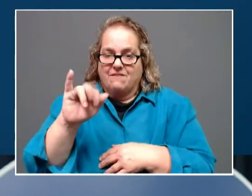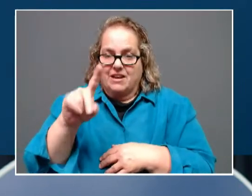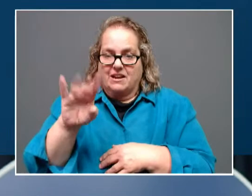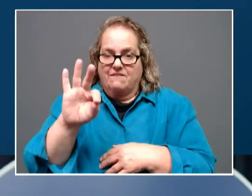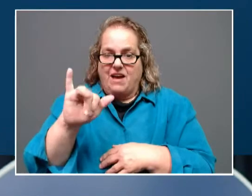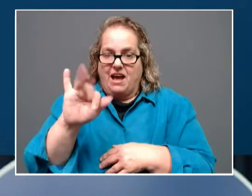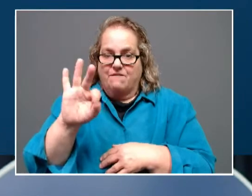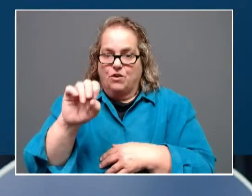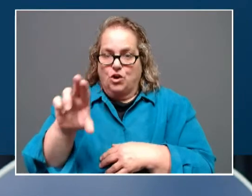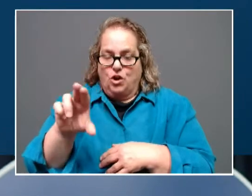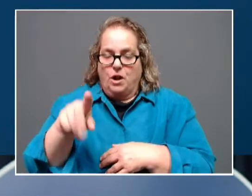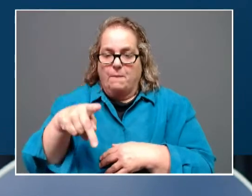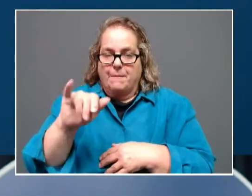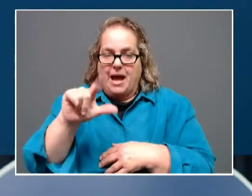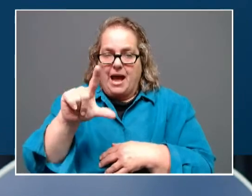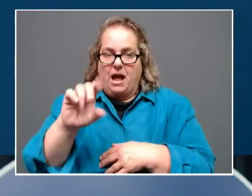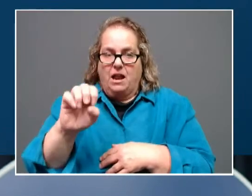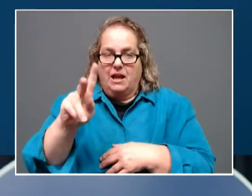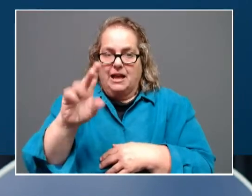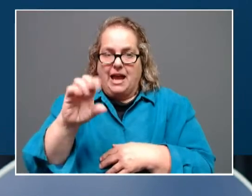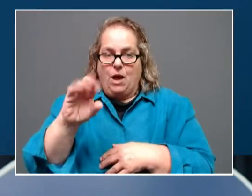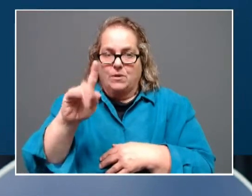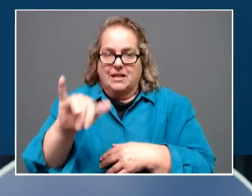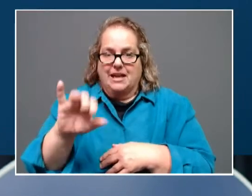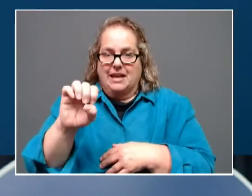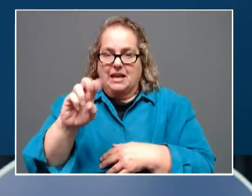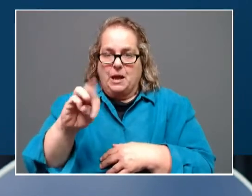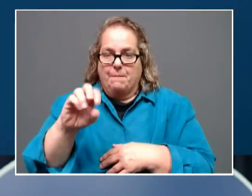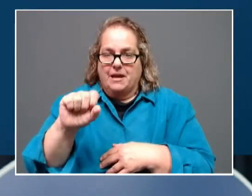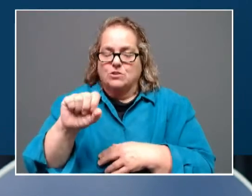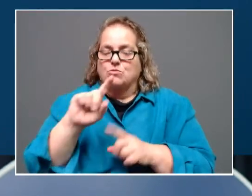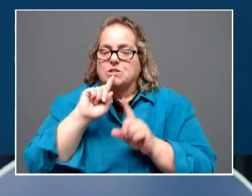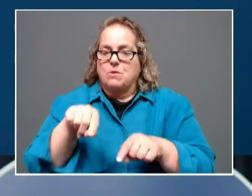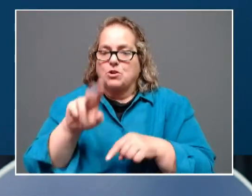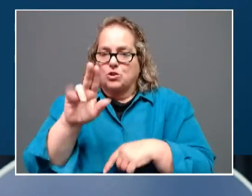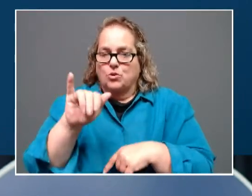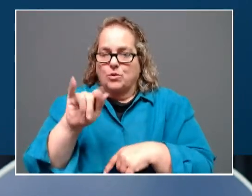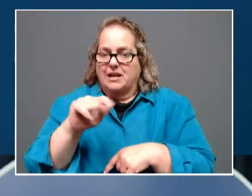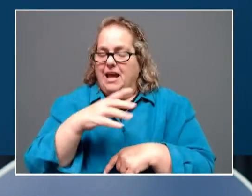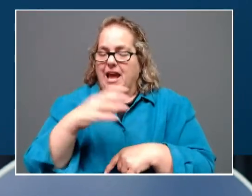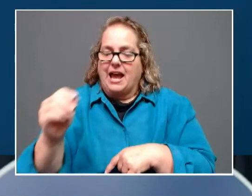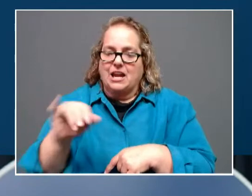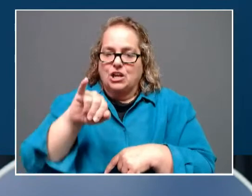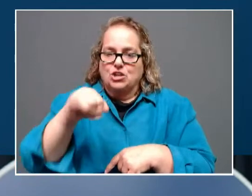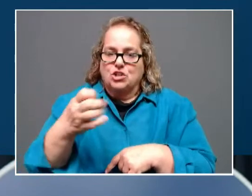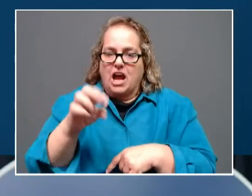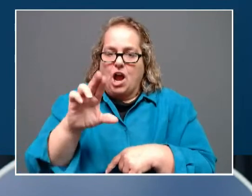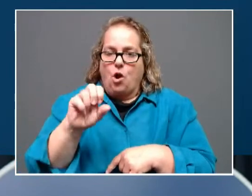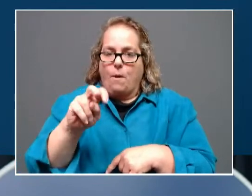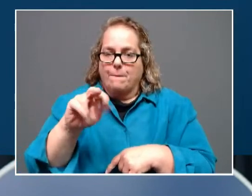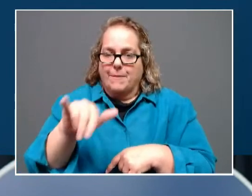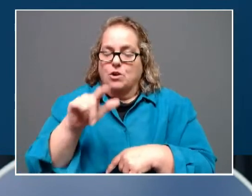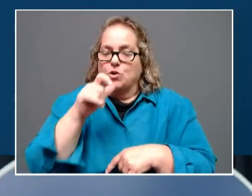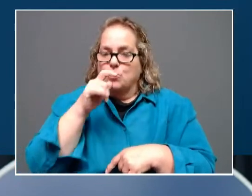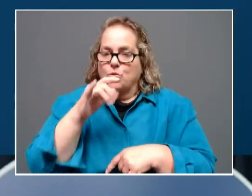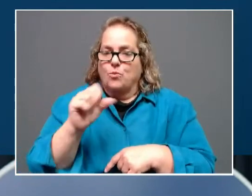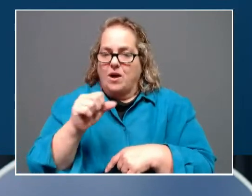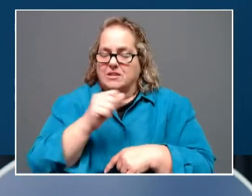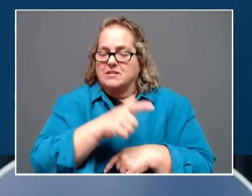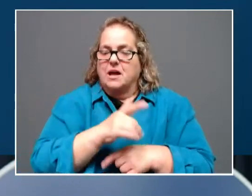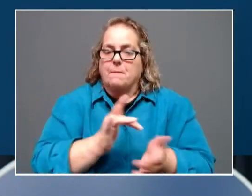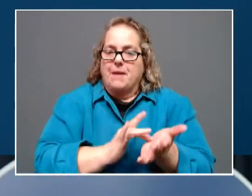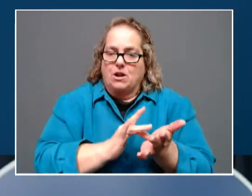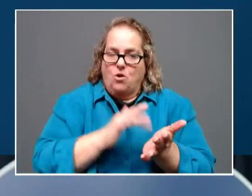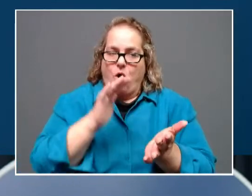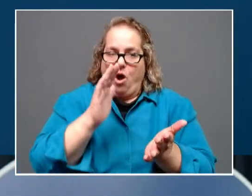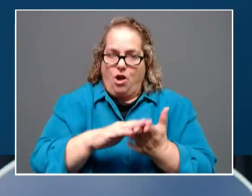EMS Wilderness Response Unit. Also, Jeremy Urecki, paramedic aboard the helicopter, and Mike Hackett, nurse